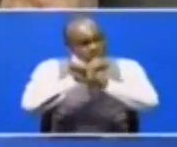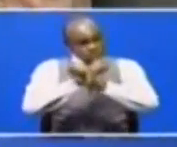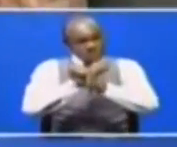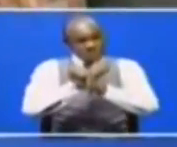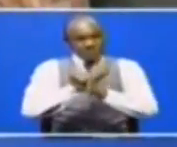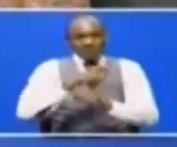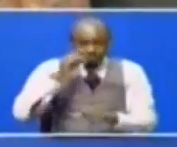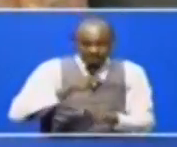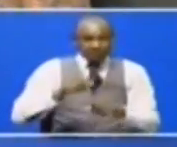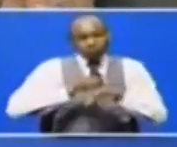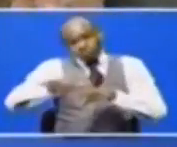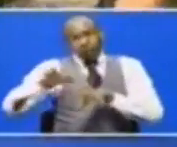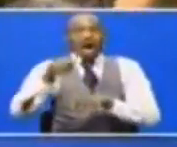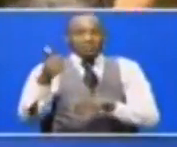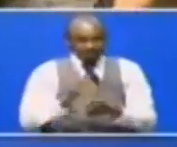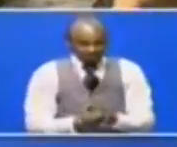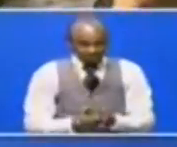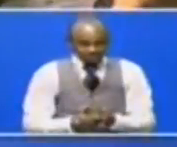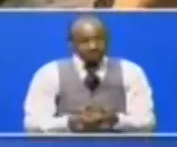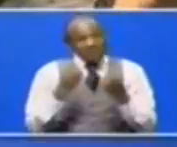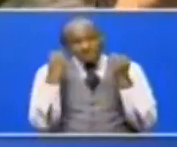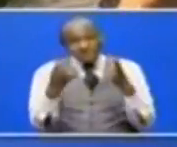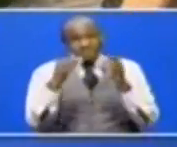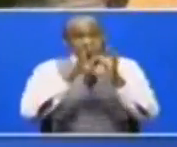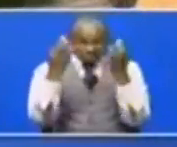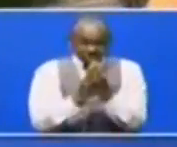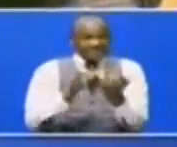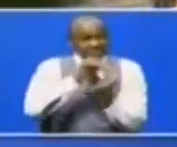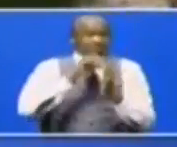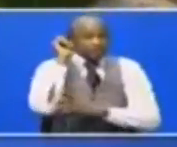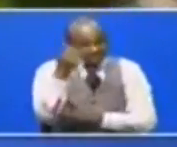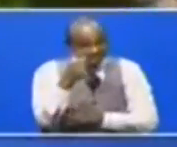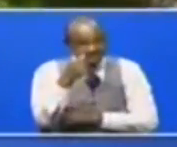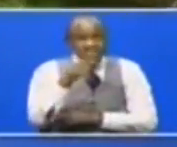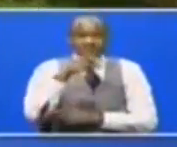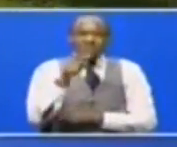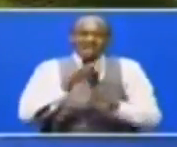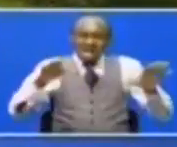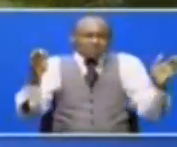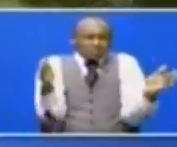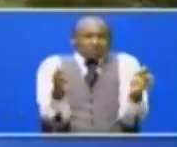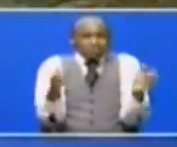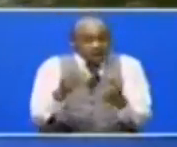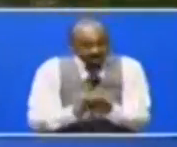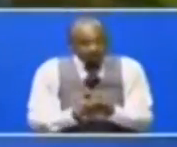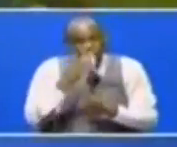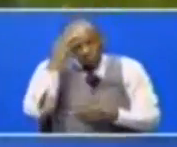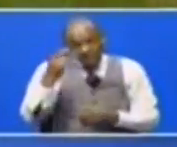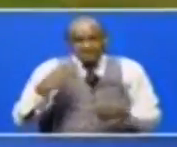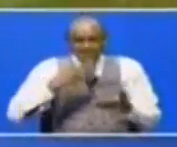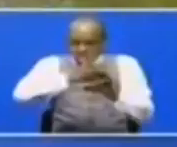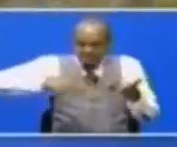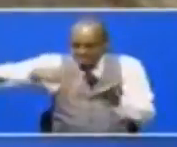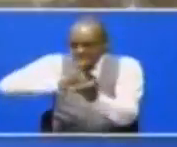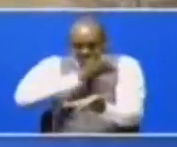occurrence of contamination. Many families in central Kenya have very small pieces of land due to over-subdivision